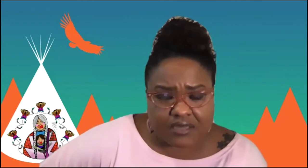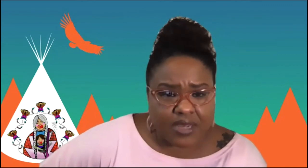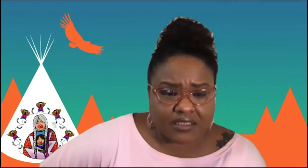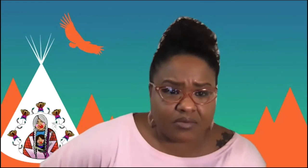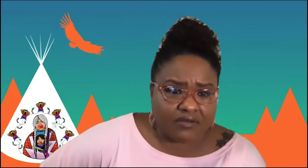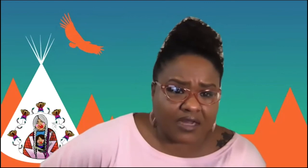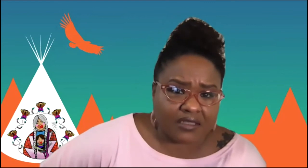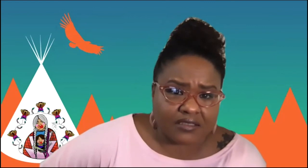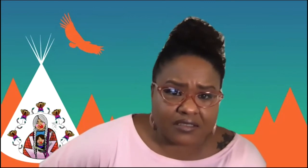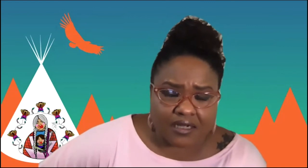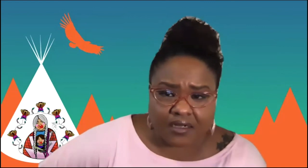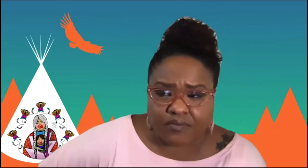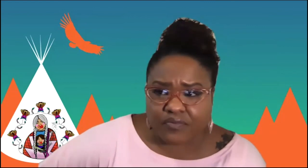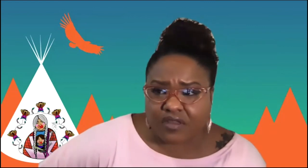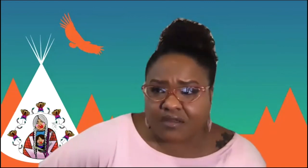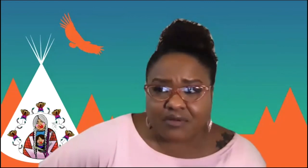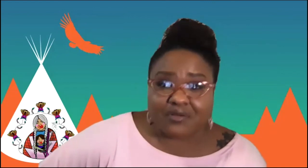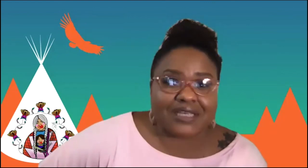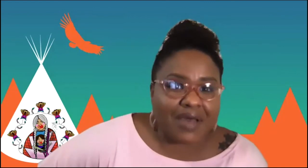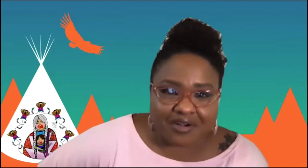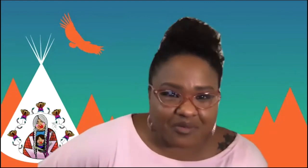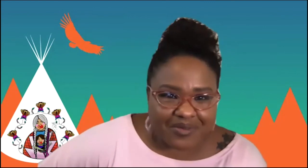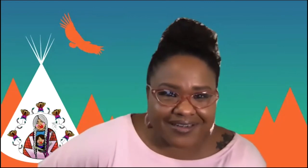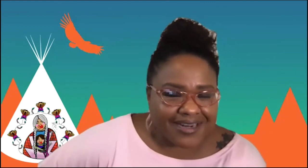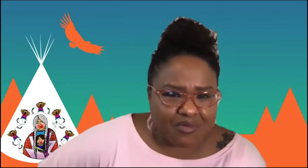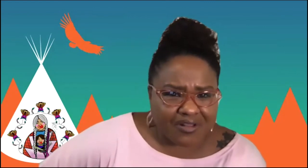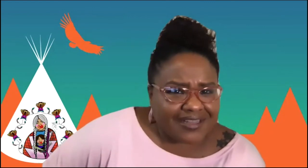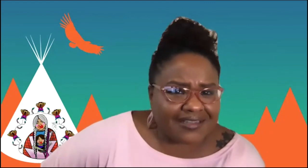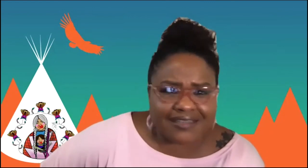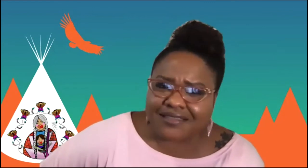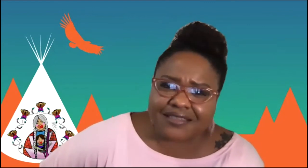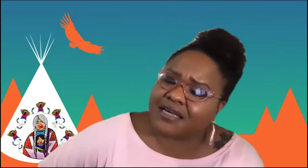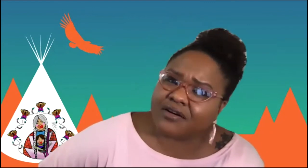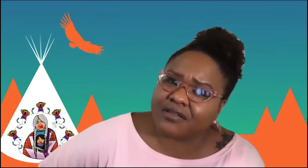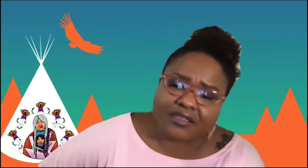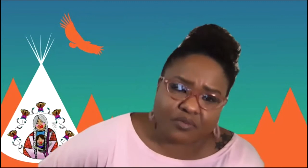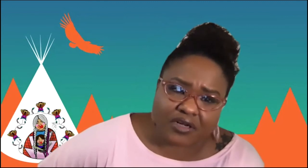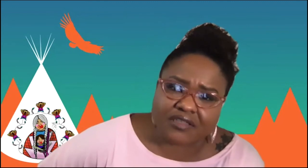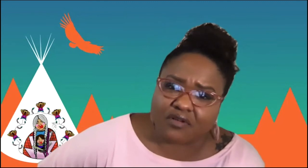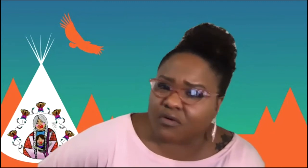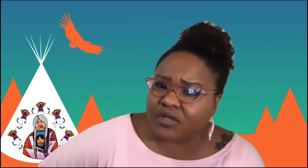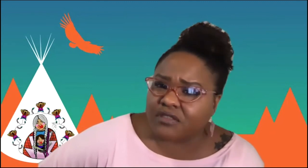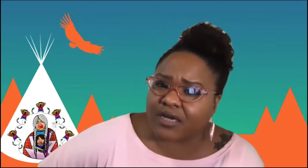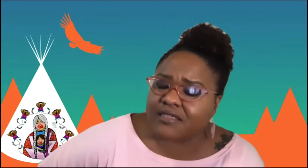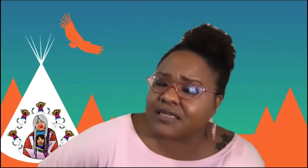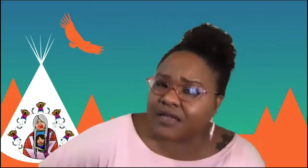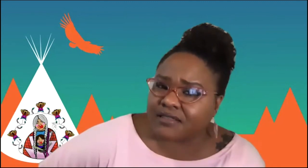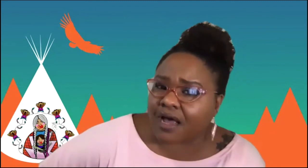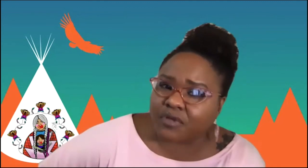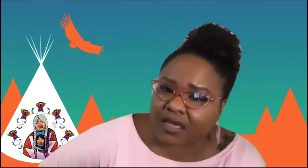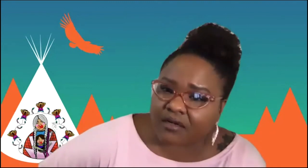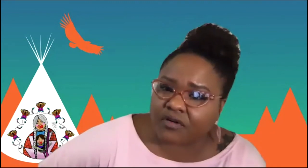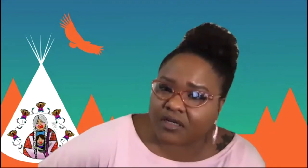relatives impacted by violence. Like we don't say battered women anymore, like that doesn't center the experience of the woman. So I can see how